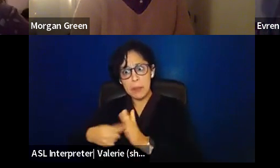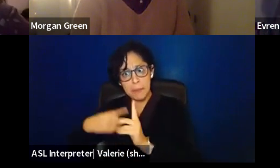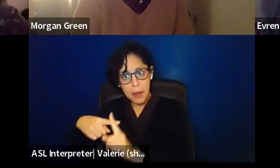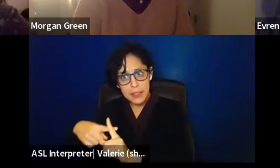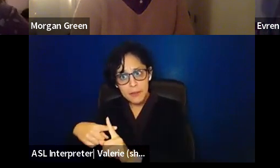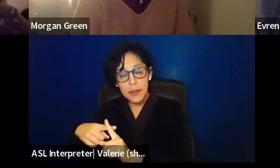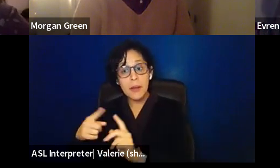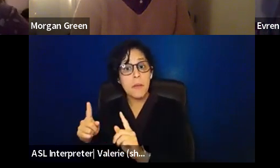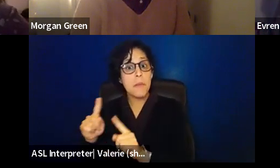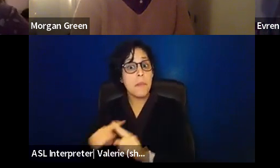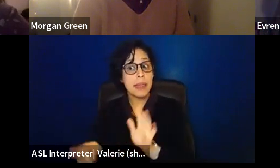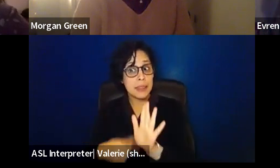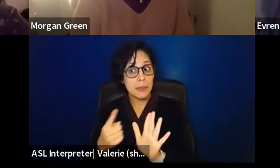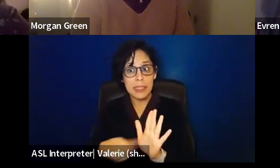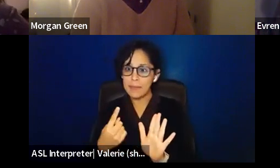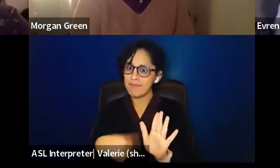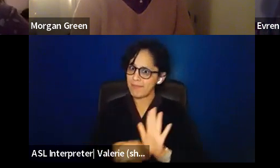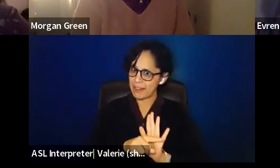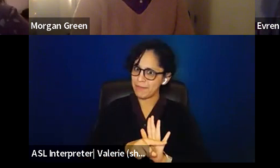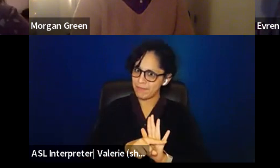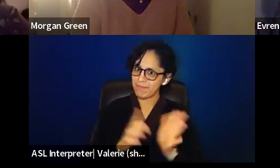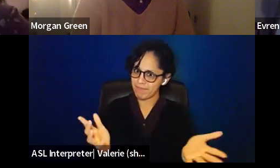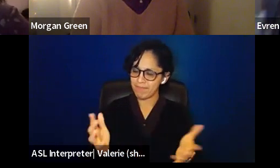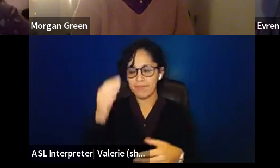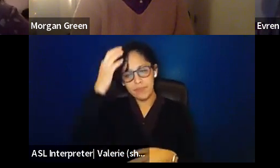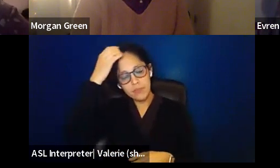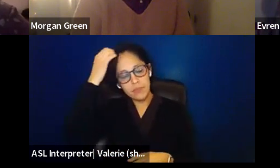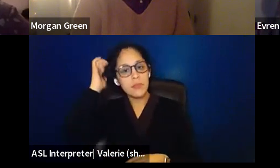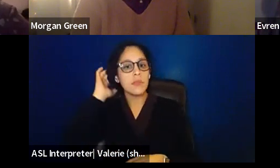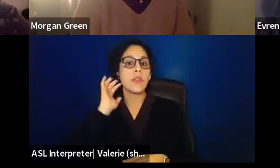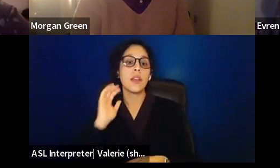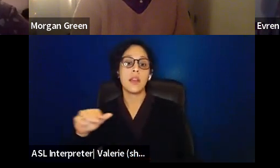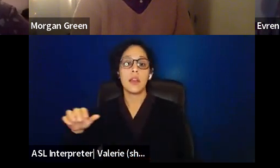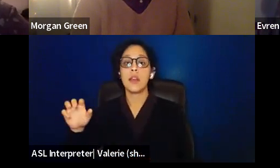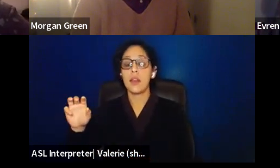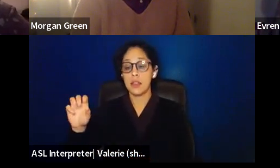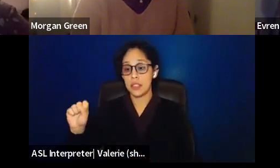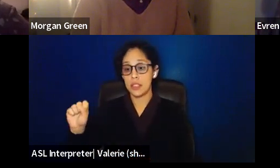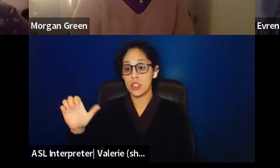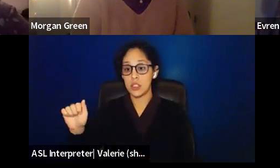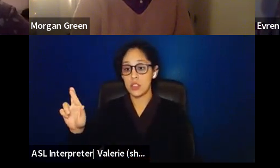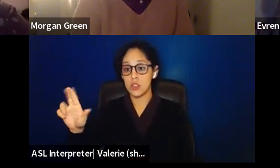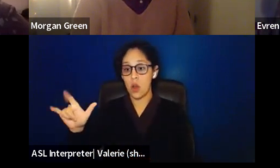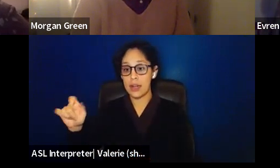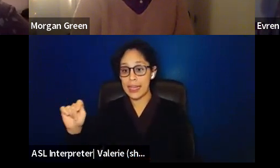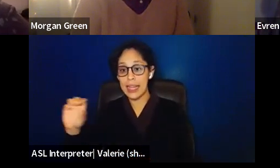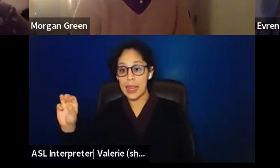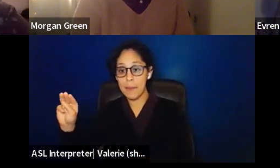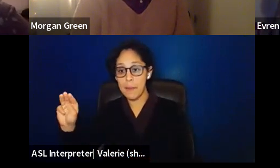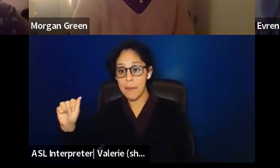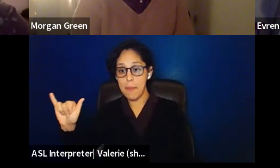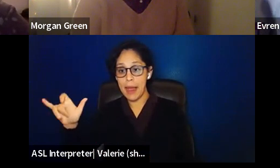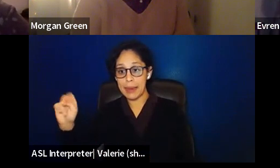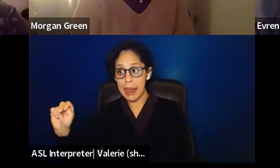too fast sometimes, right? And what Mayan and Scarlett have brought for my life and my leadership is